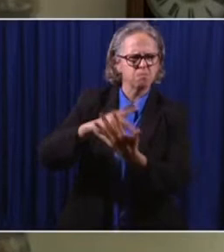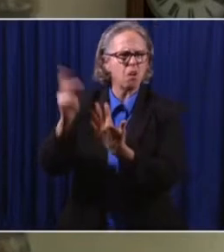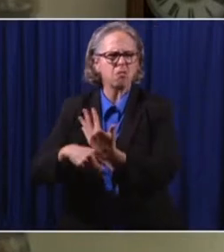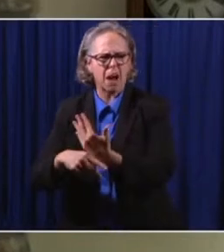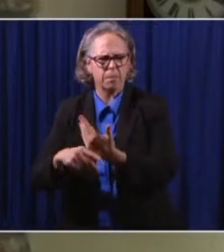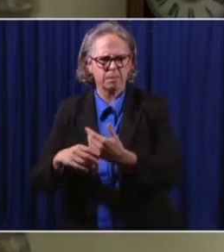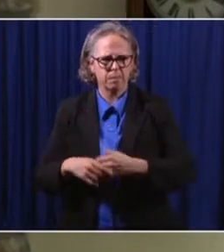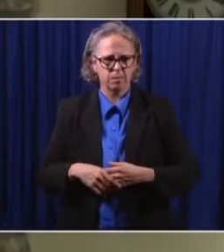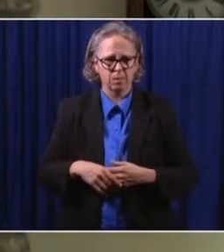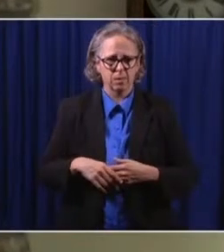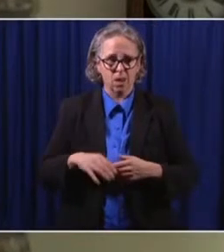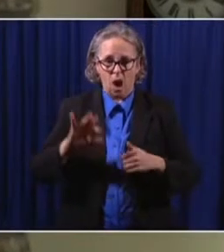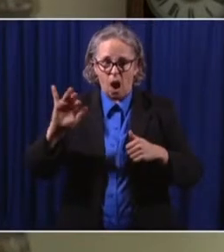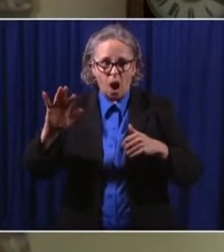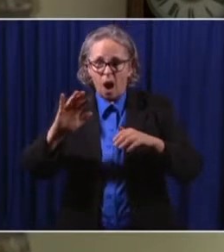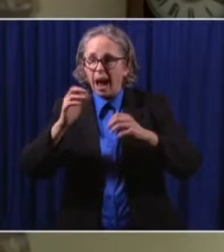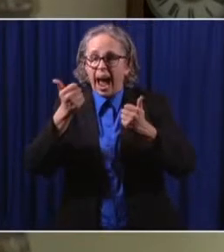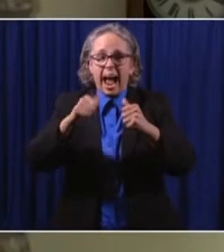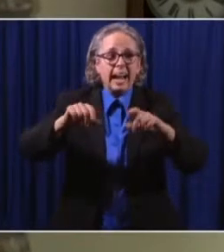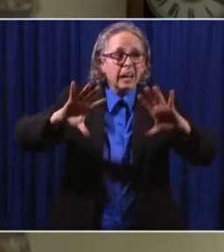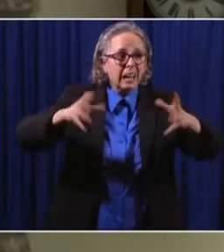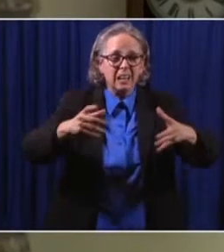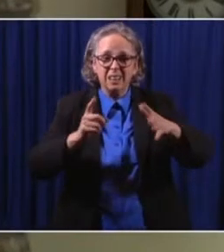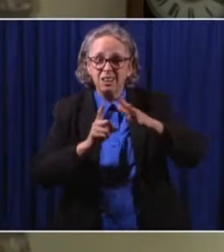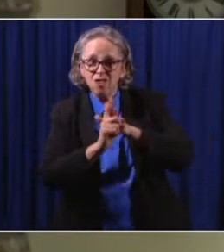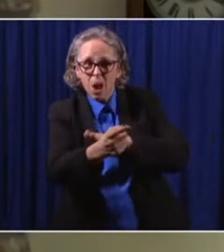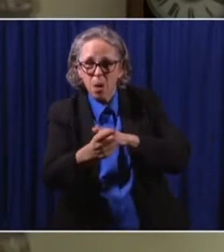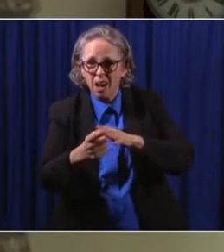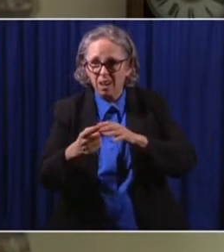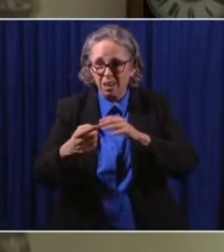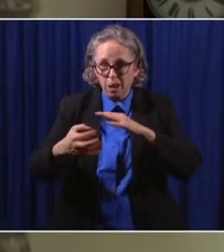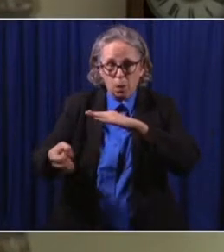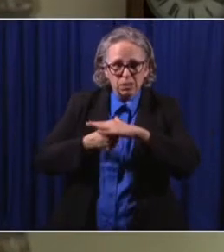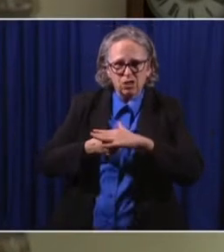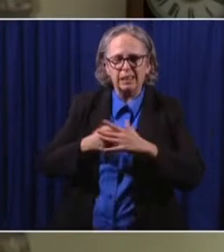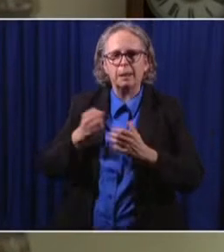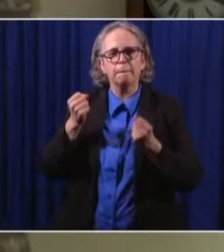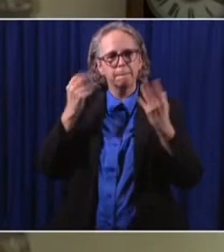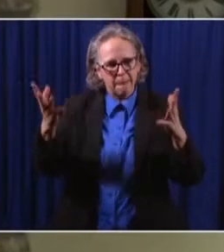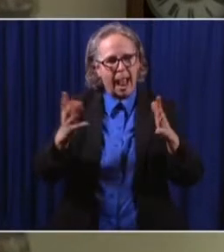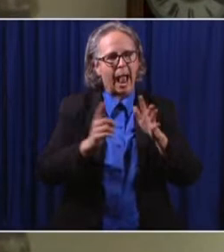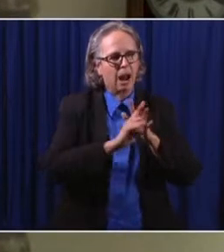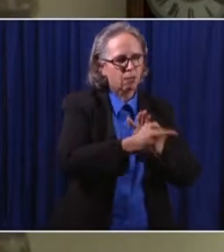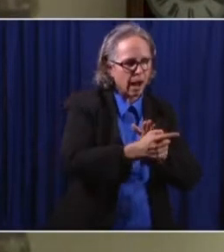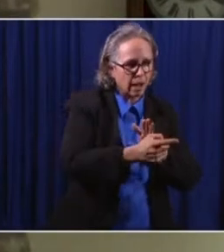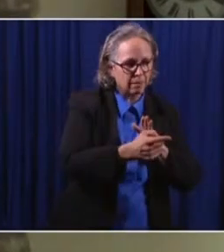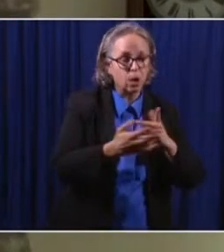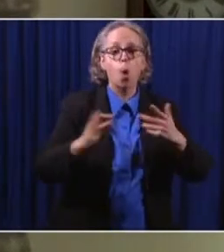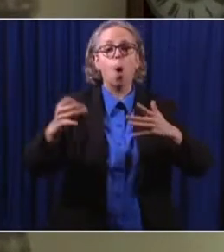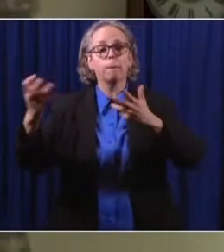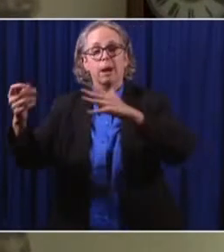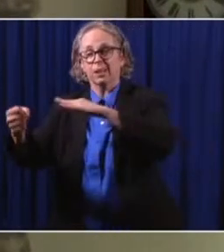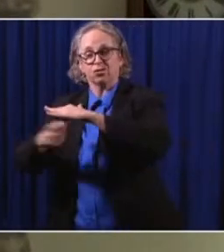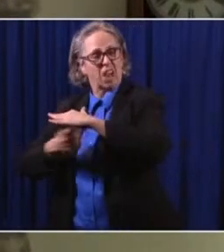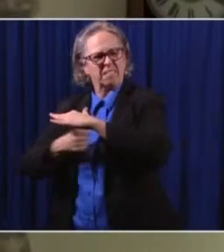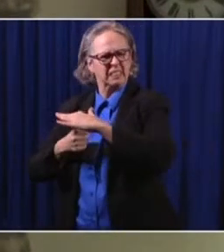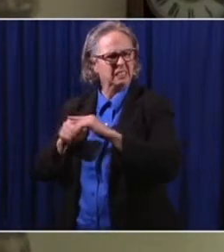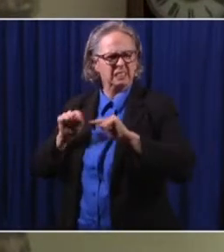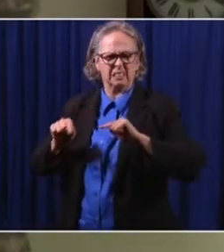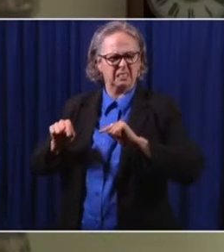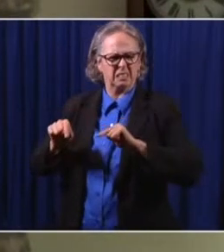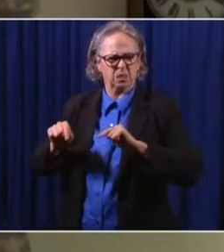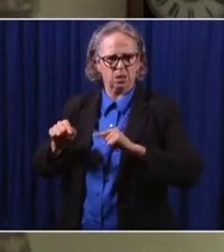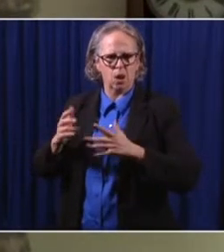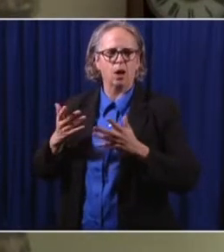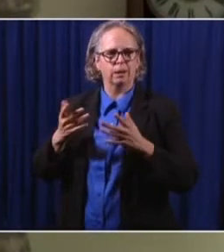are trafficked, but a large percentage of those who are trafficked are in fact runaways. Eric,